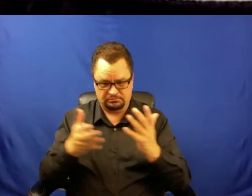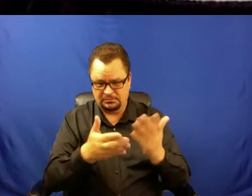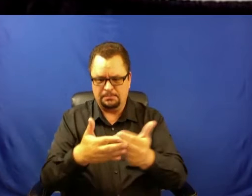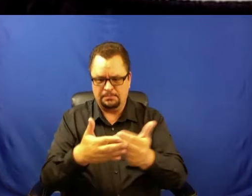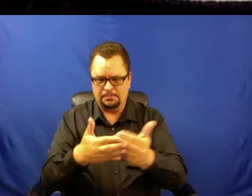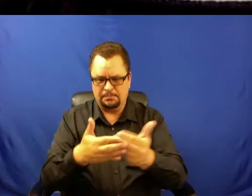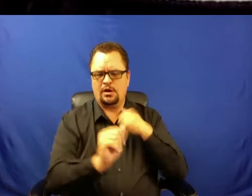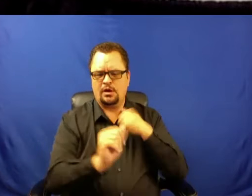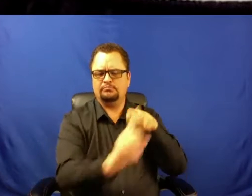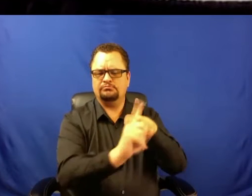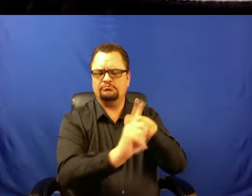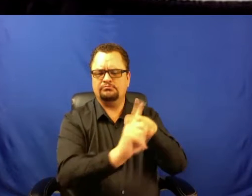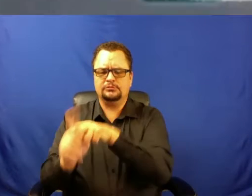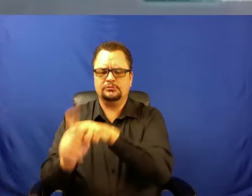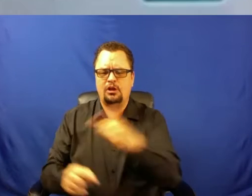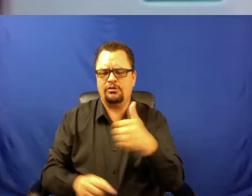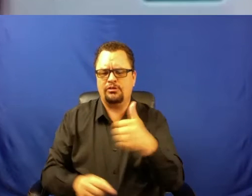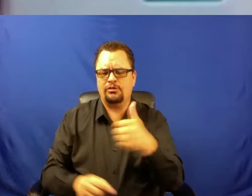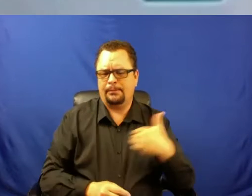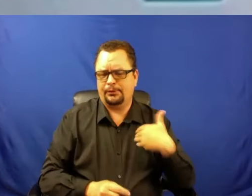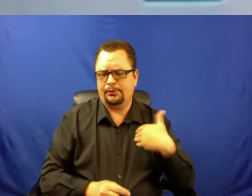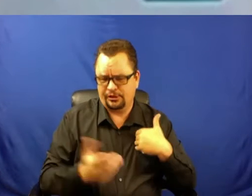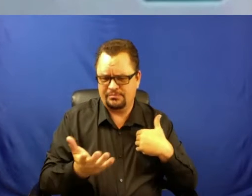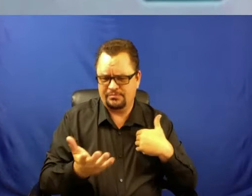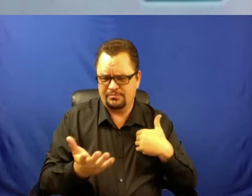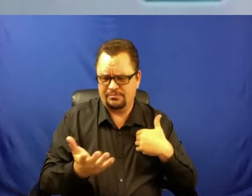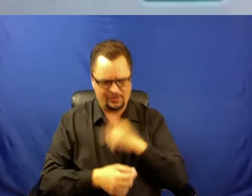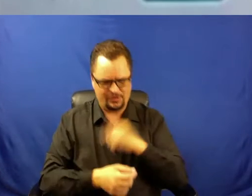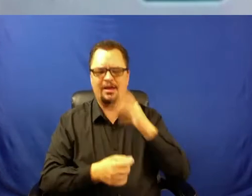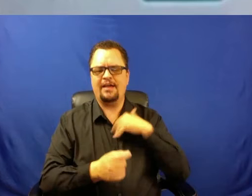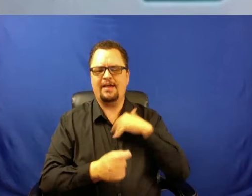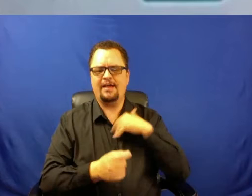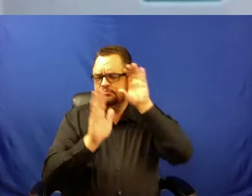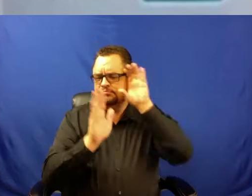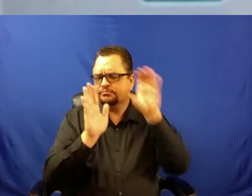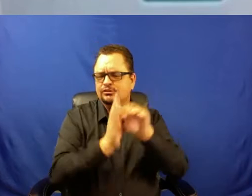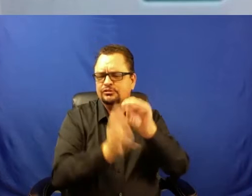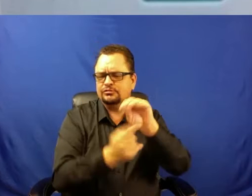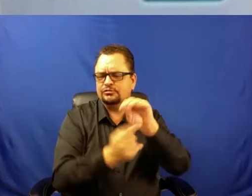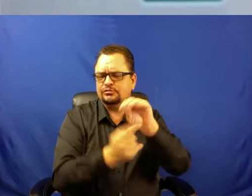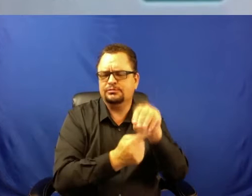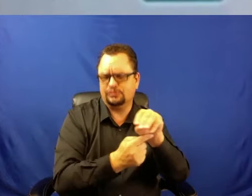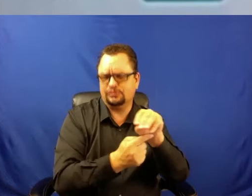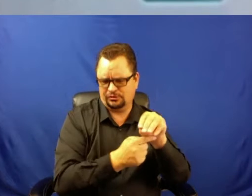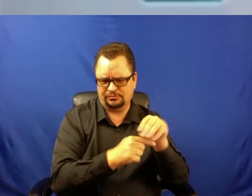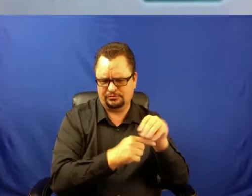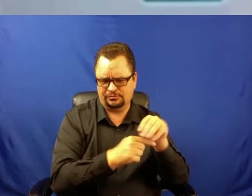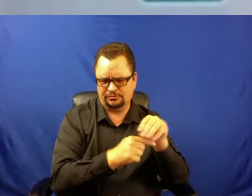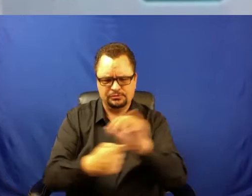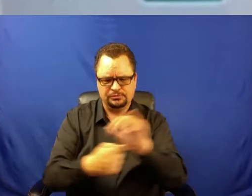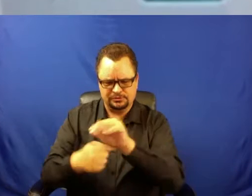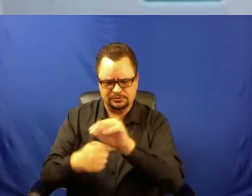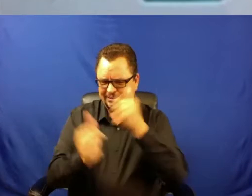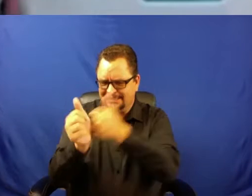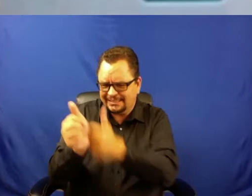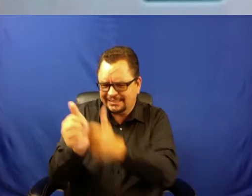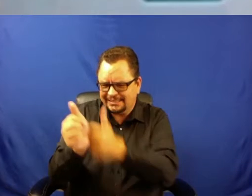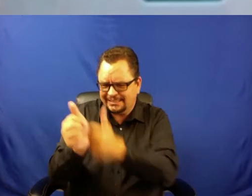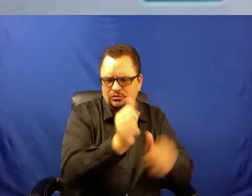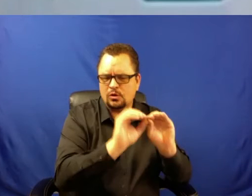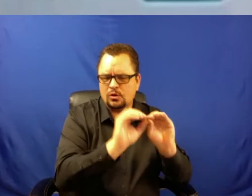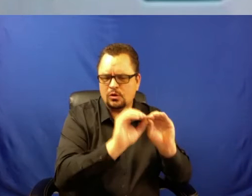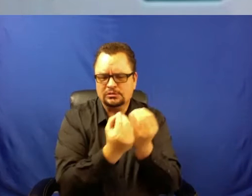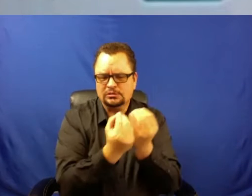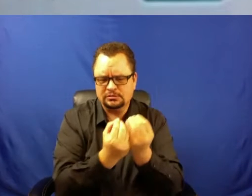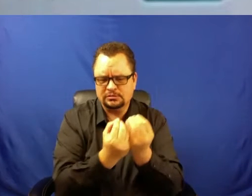stop at each organization. All right. No, so Don Watkins, thank you for having us today. I will just speak